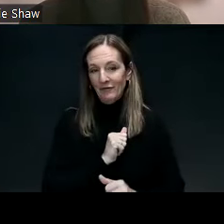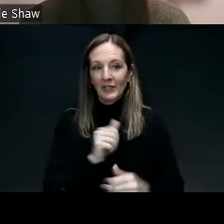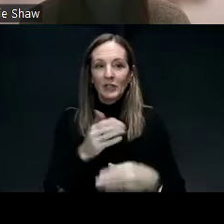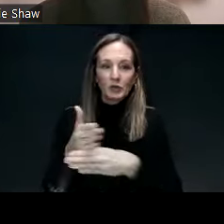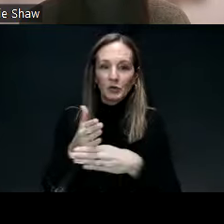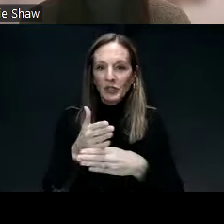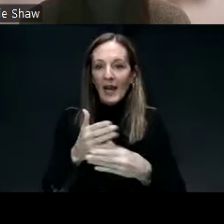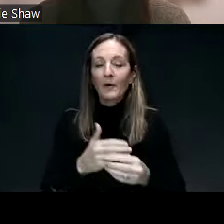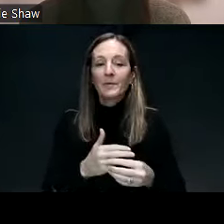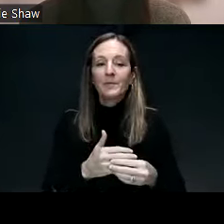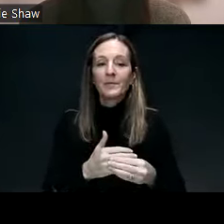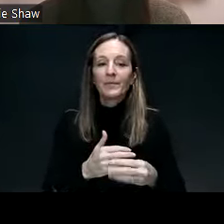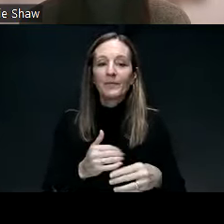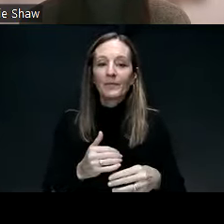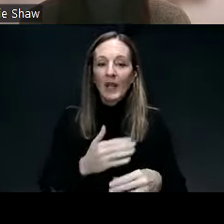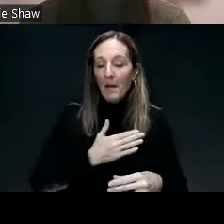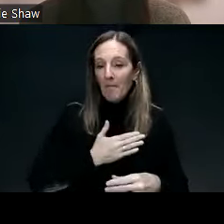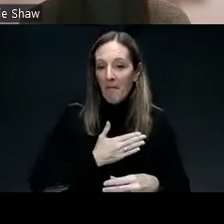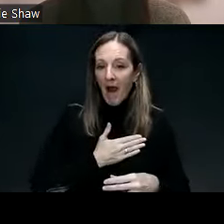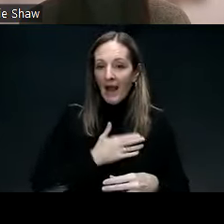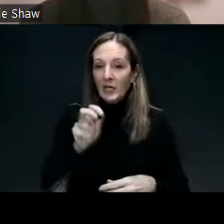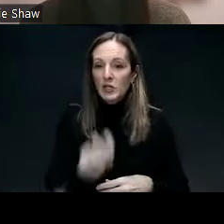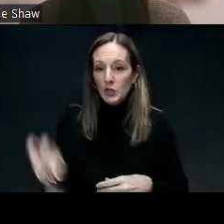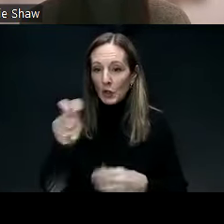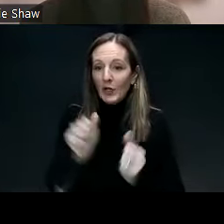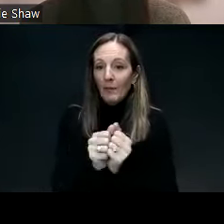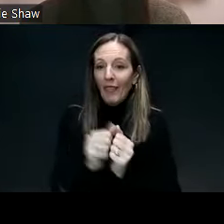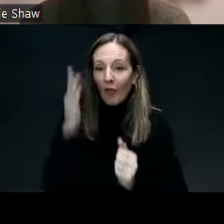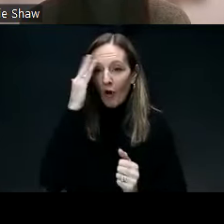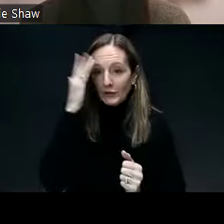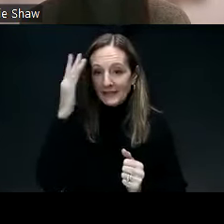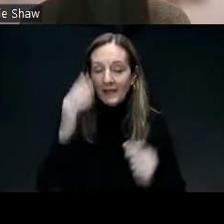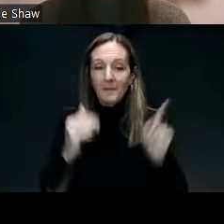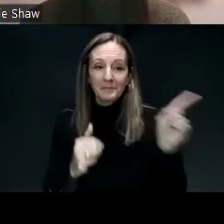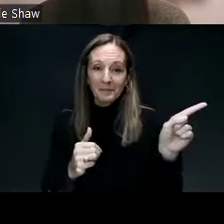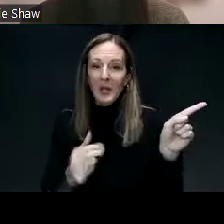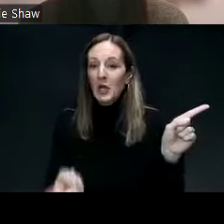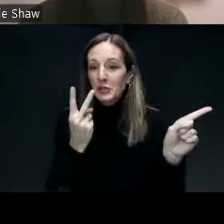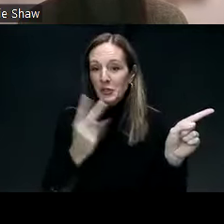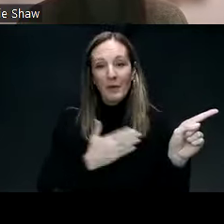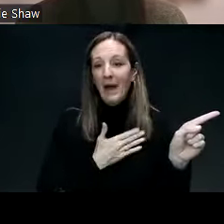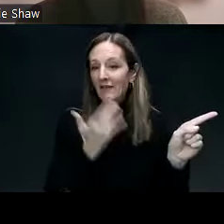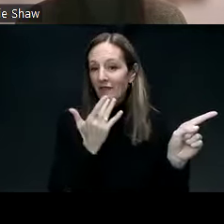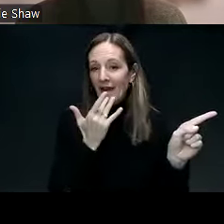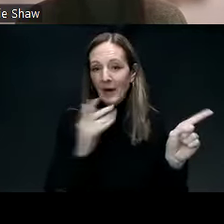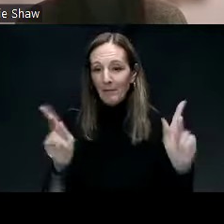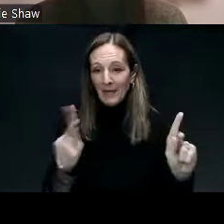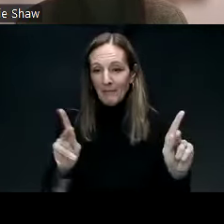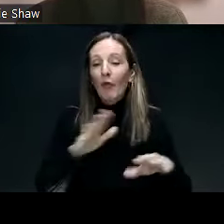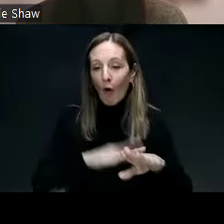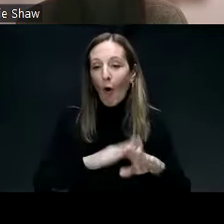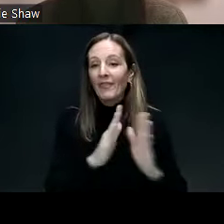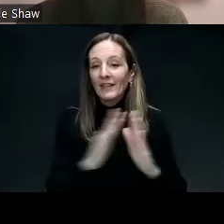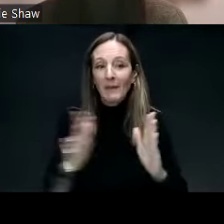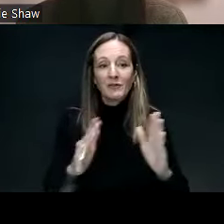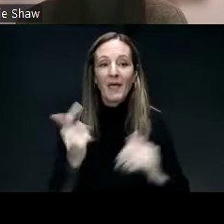with you my own personal journey with autism. So these are two of my favorite people who are on the spectrum. On the left is my